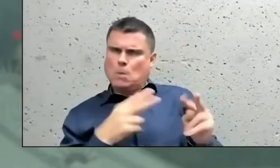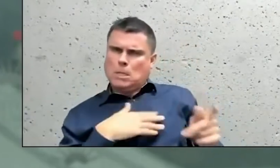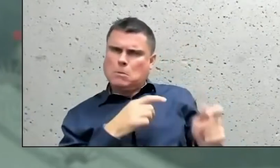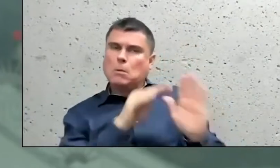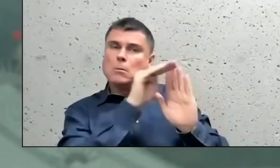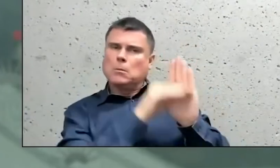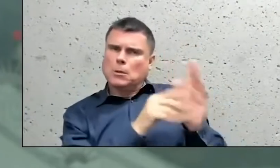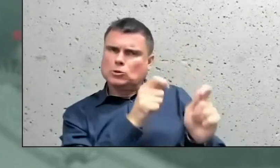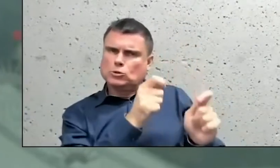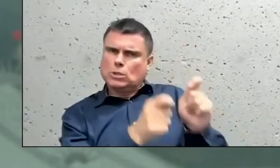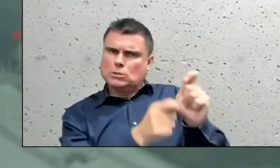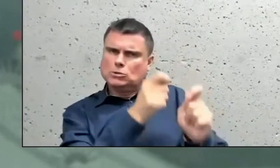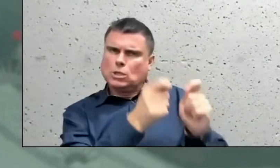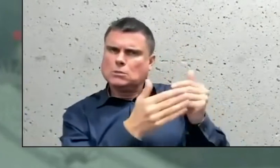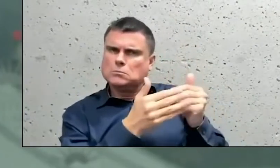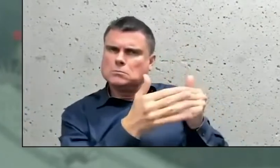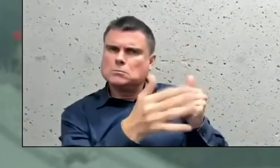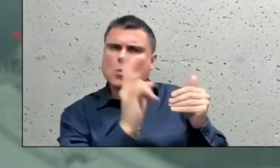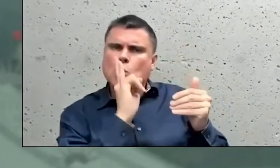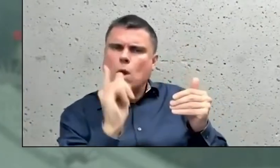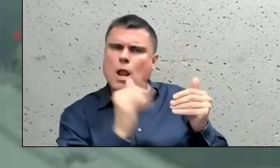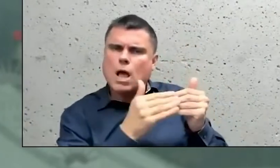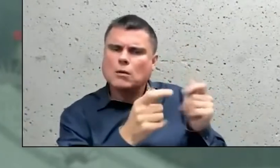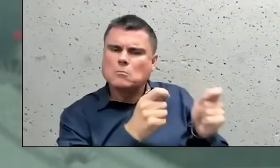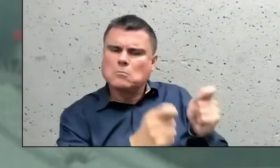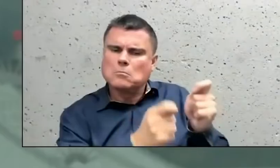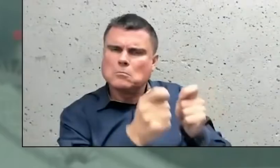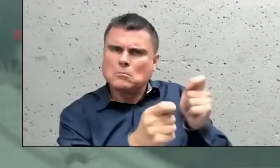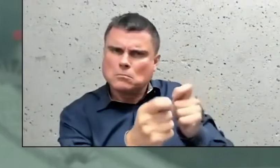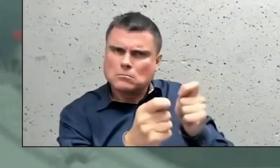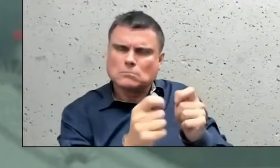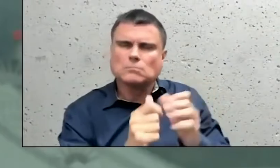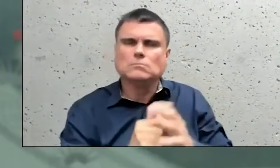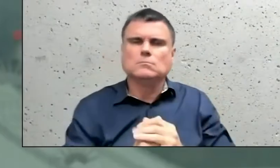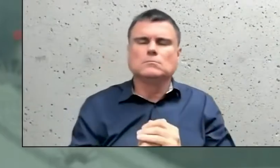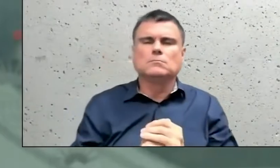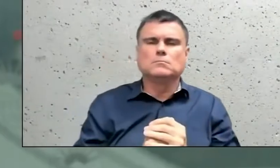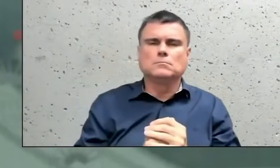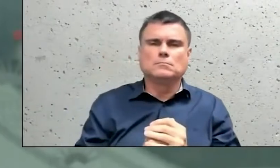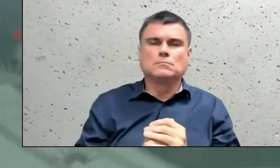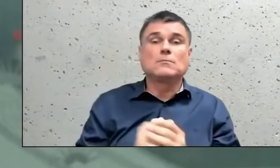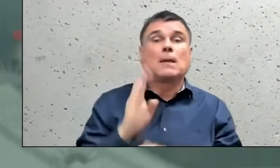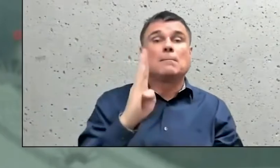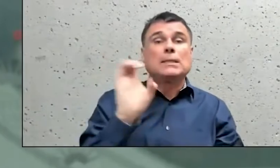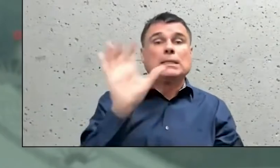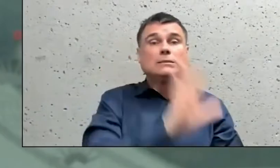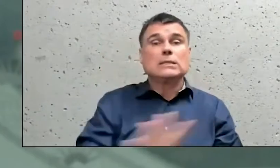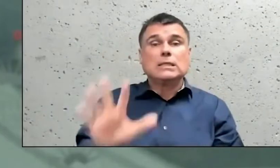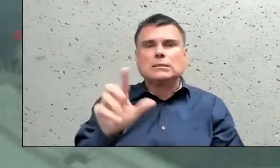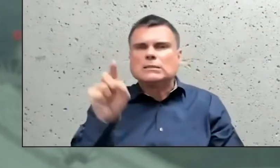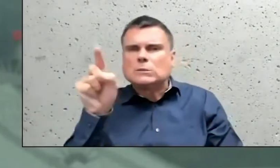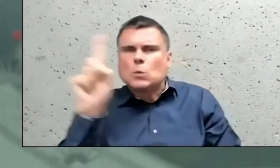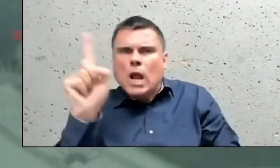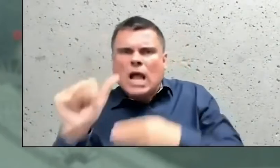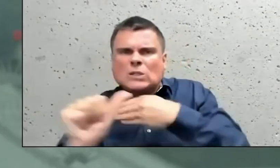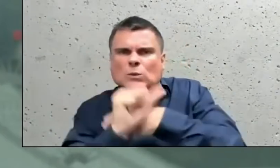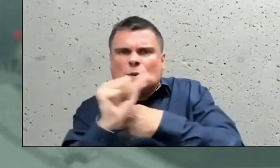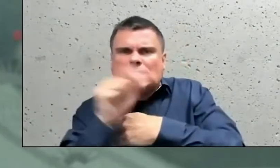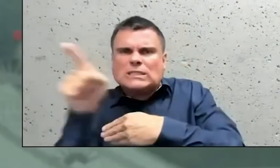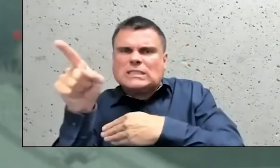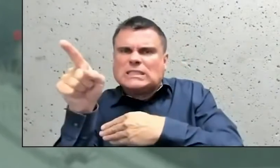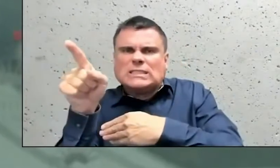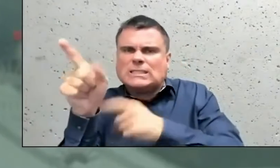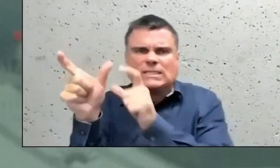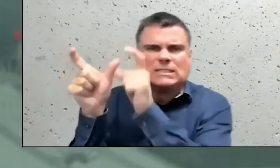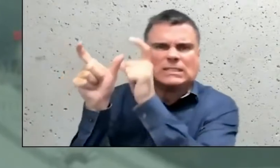we're seeing with the pandemic. And we've been doing that in different areas of the province based on the risk in those areas. But we have been